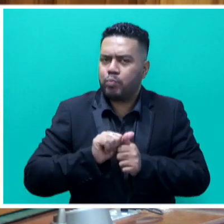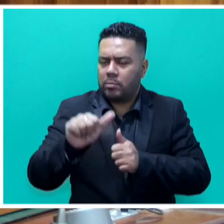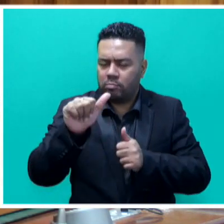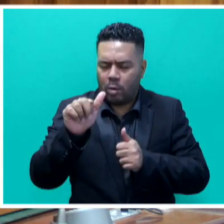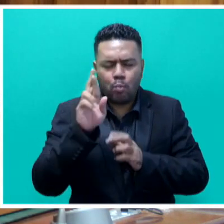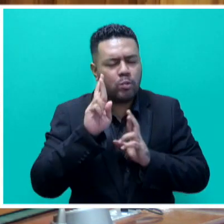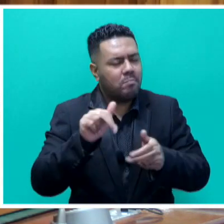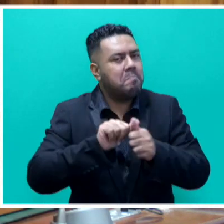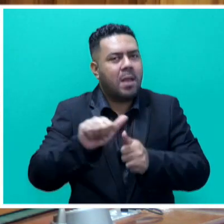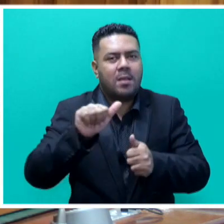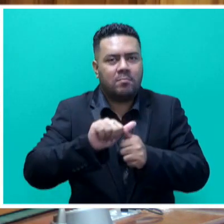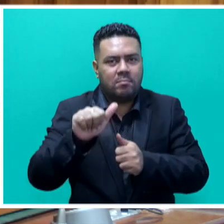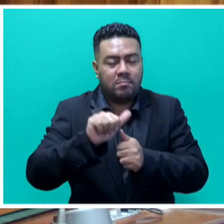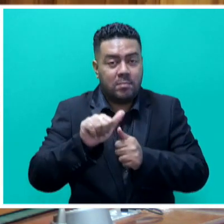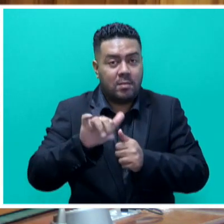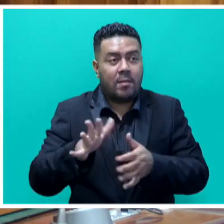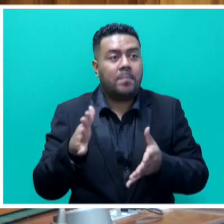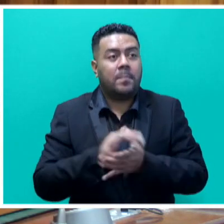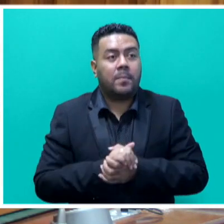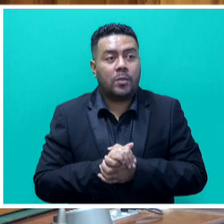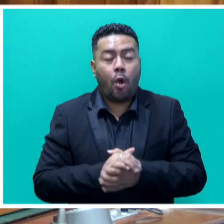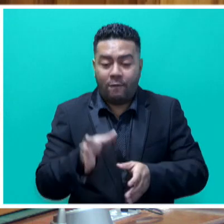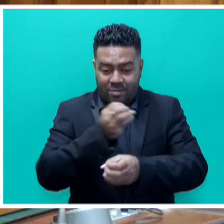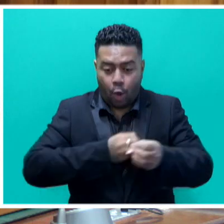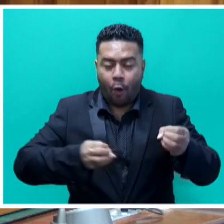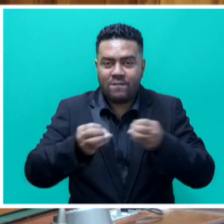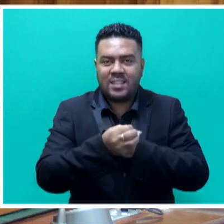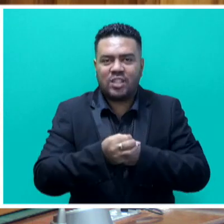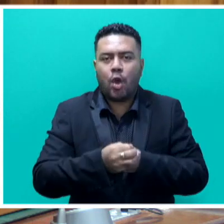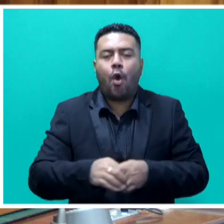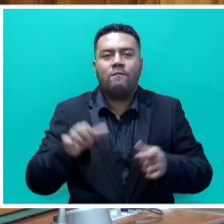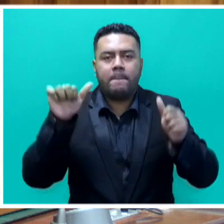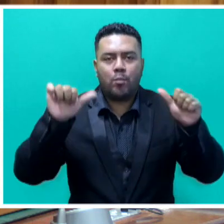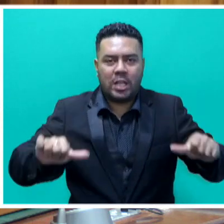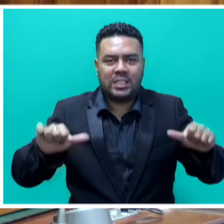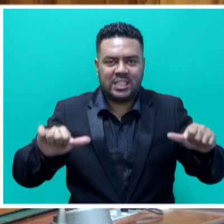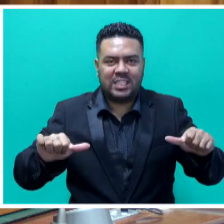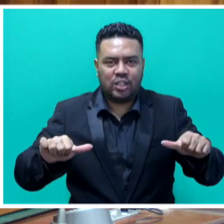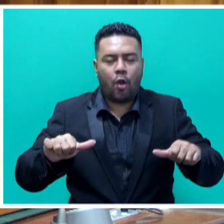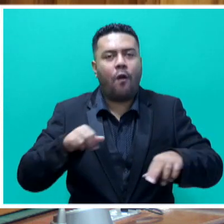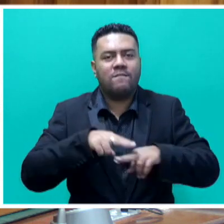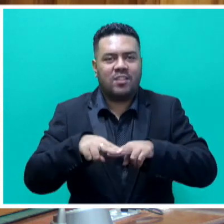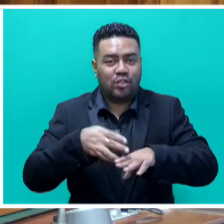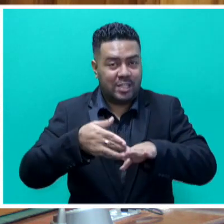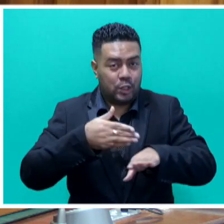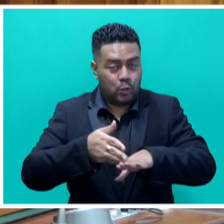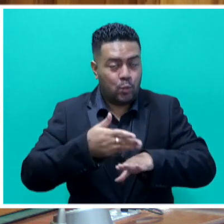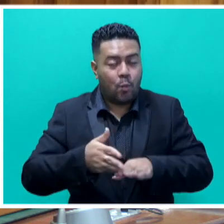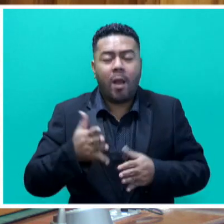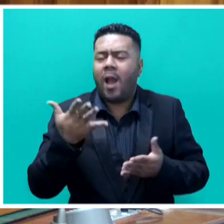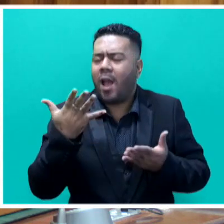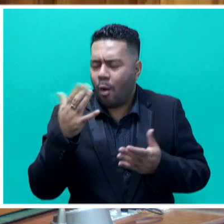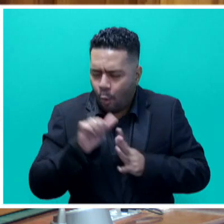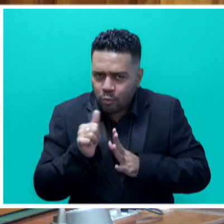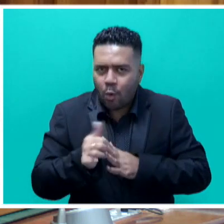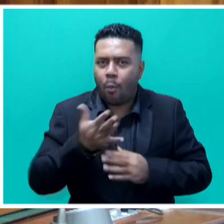tenure as custodian of the office of the President. I also take this opportunity